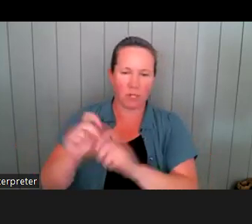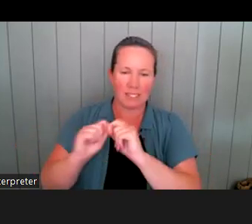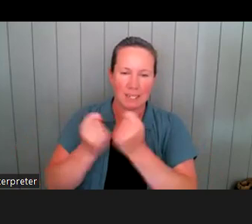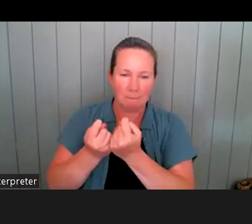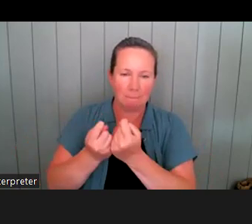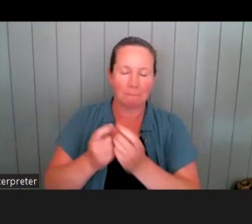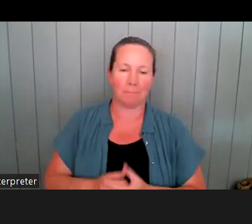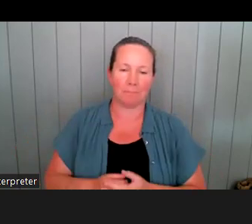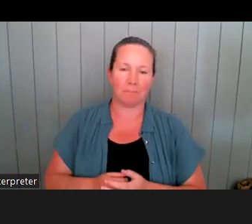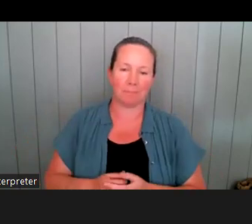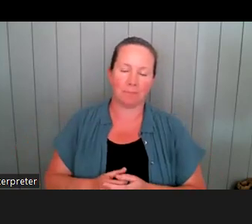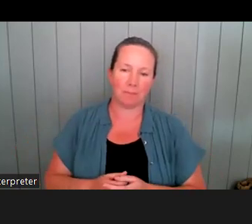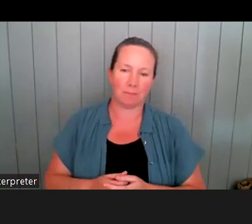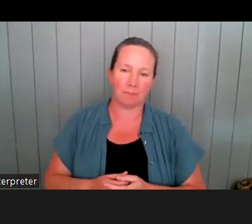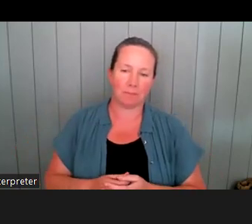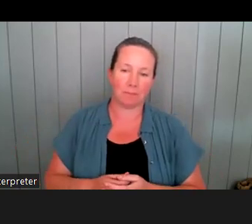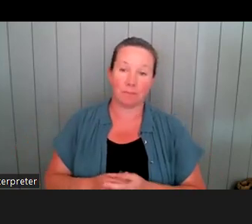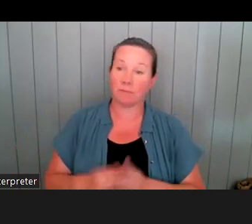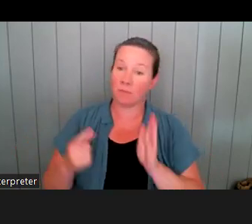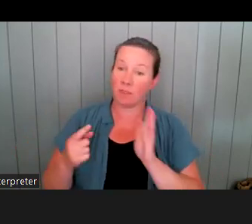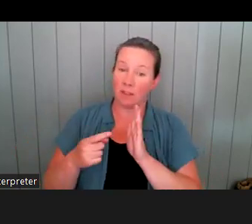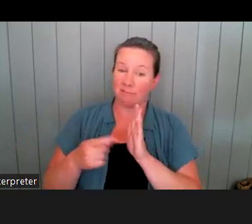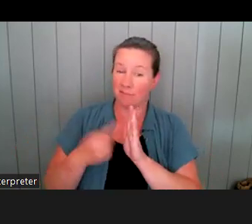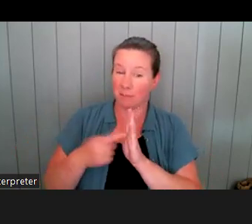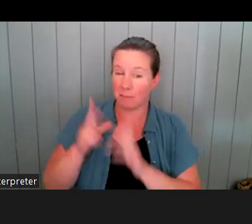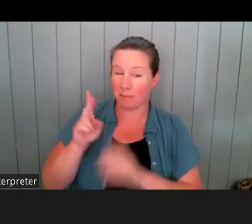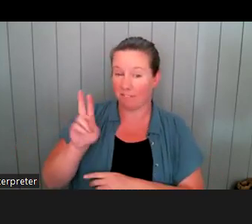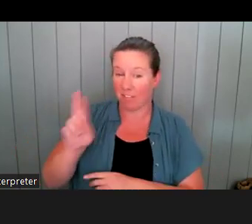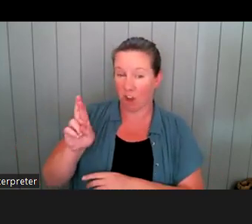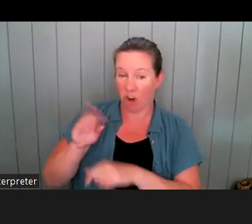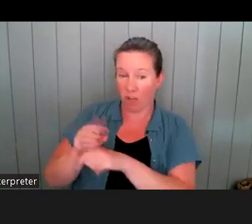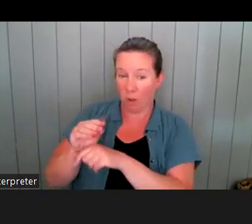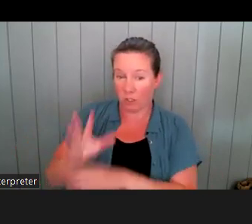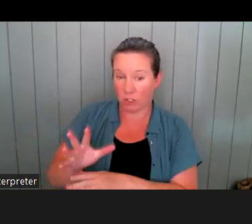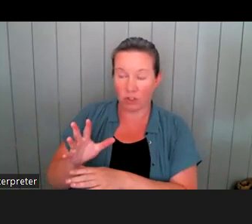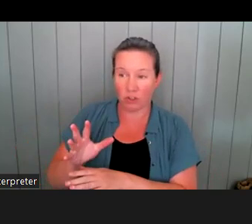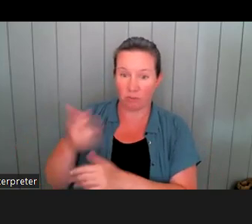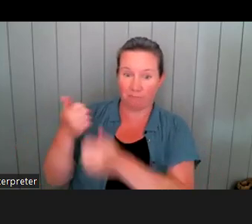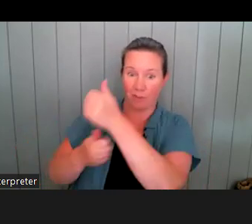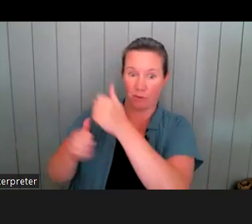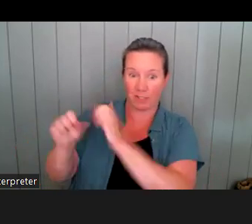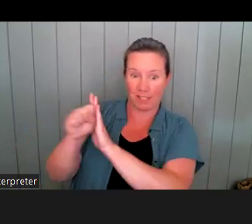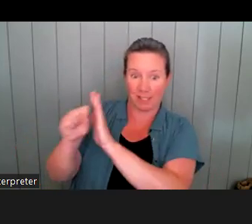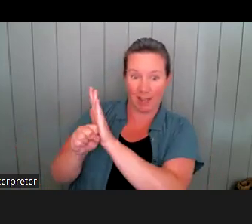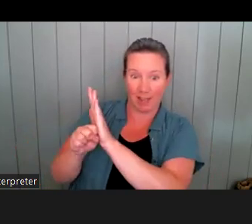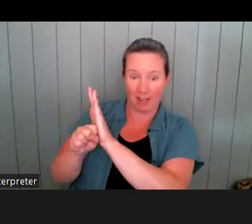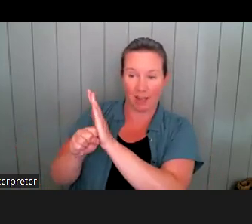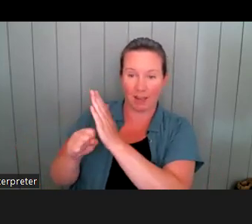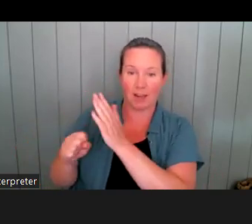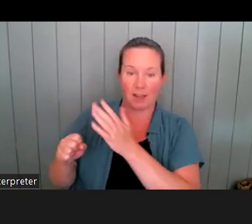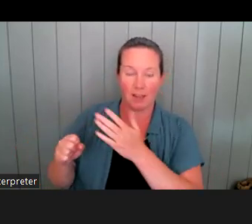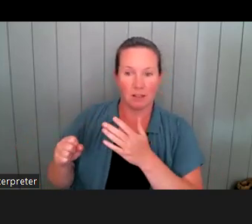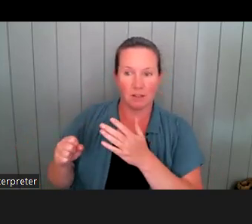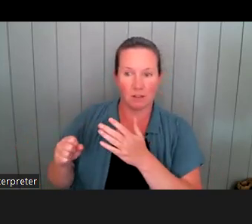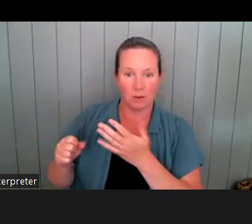VR counselor, like a state VR counselor. Some of you may have a state VR counselor. Sometimes you're doing